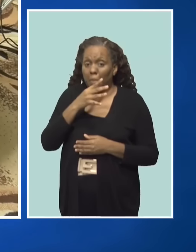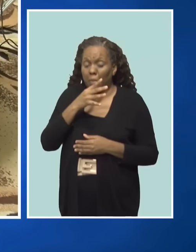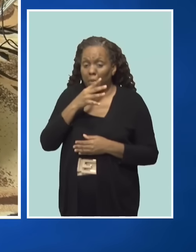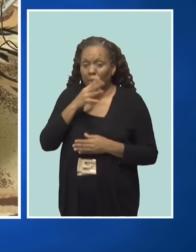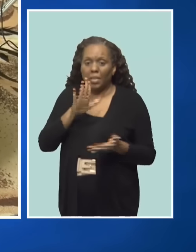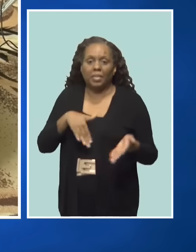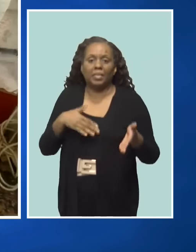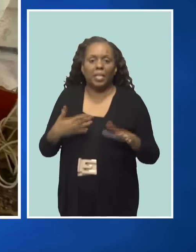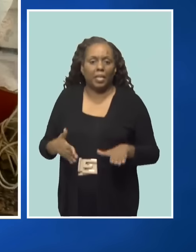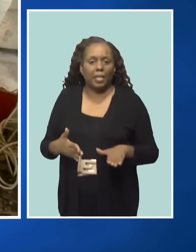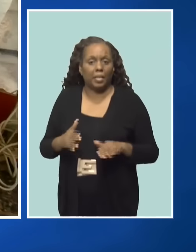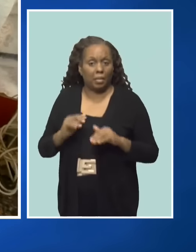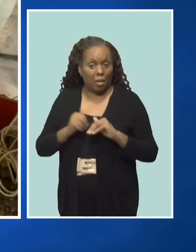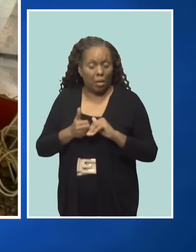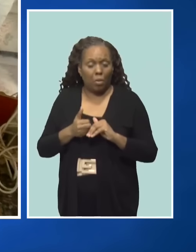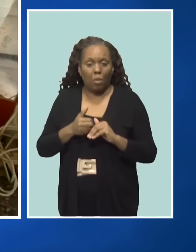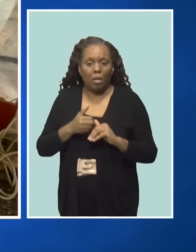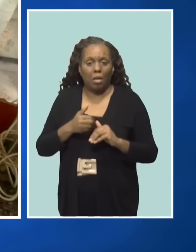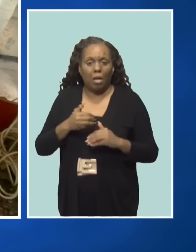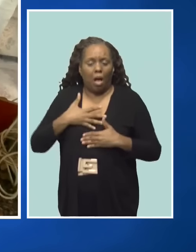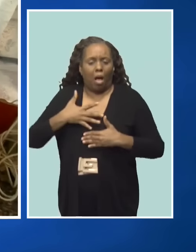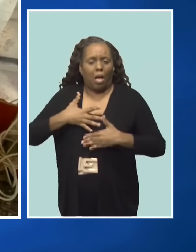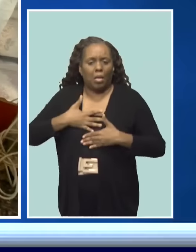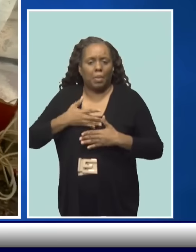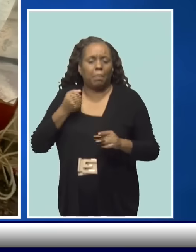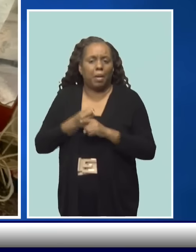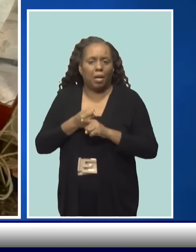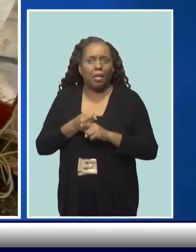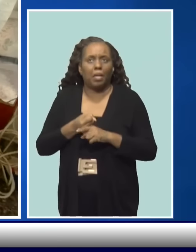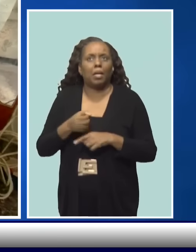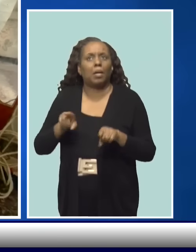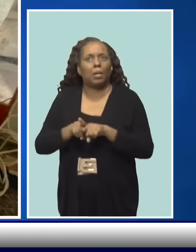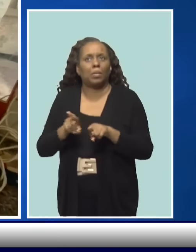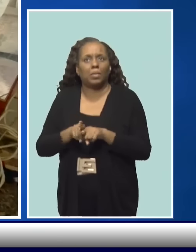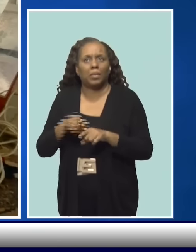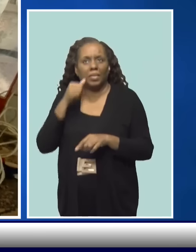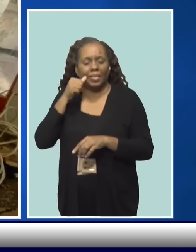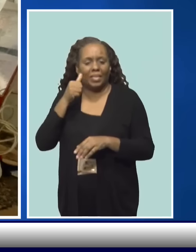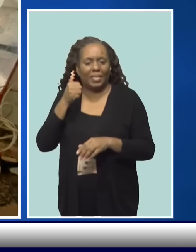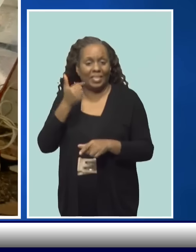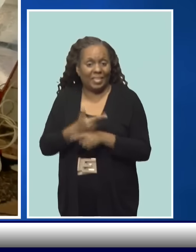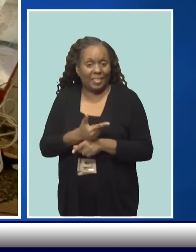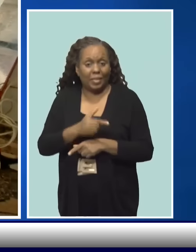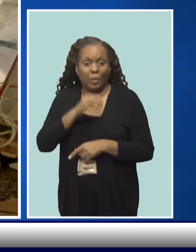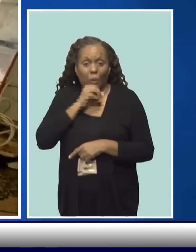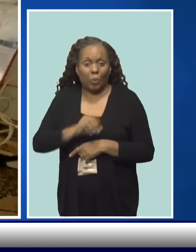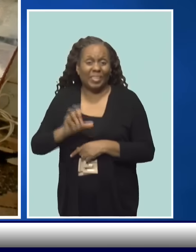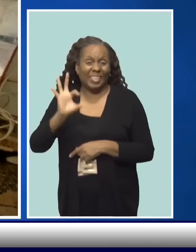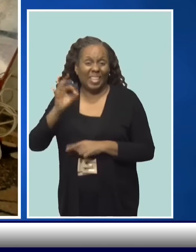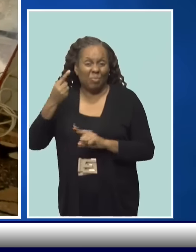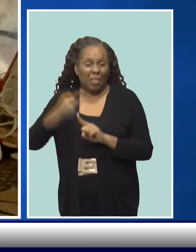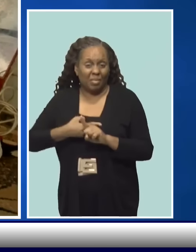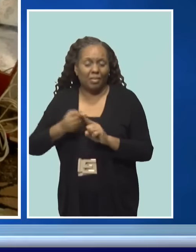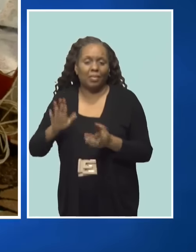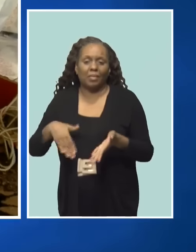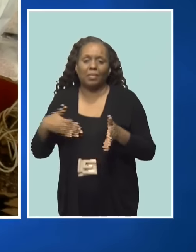as well as her nine-month-old sister earlier that year. Anesta Henry,